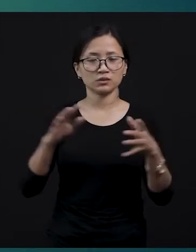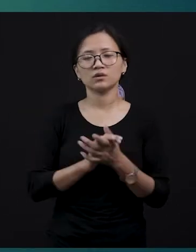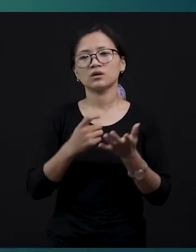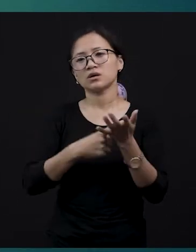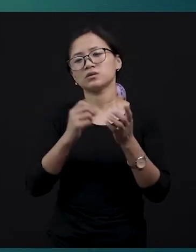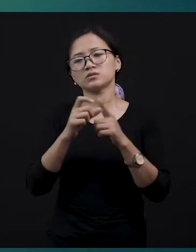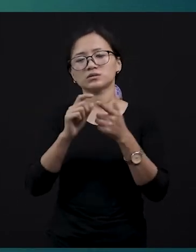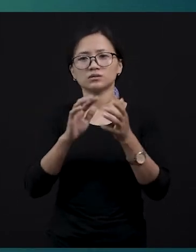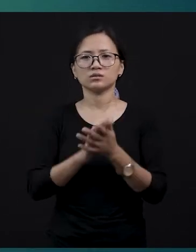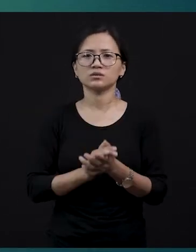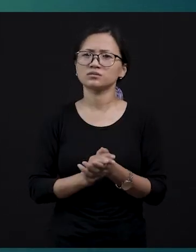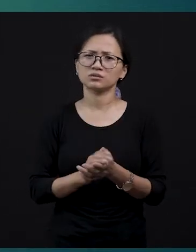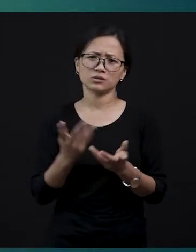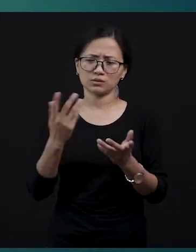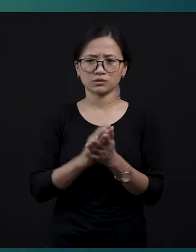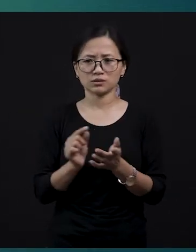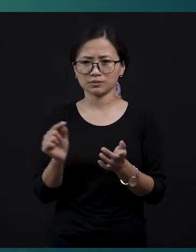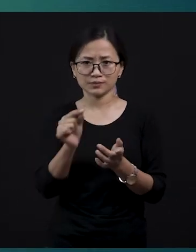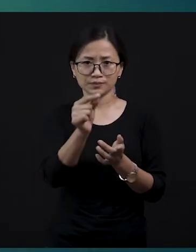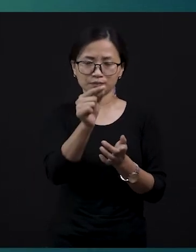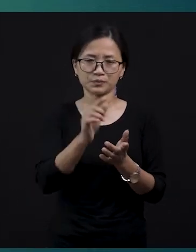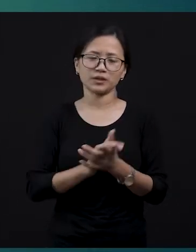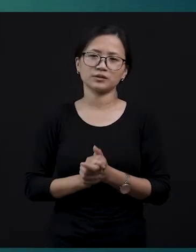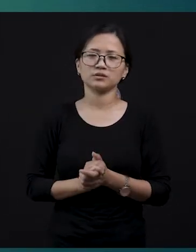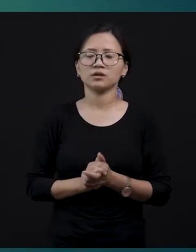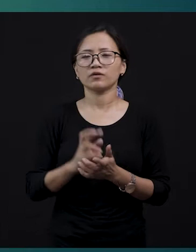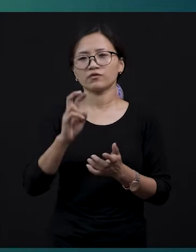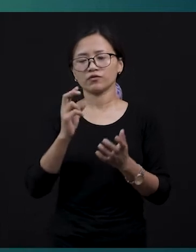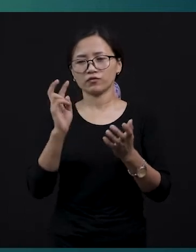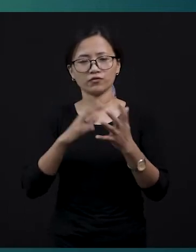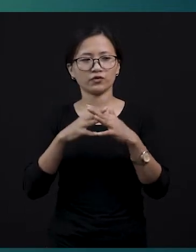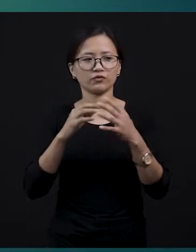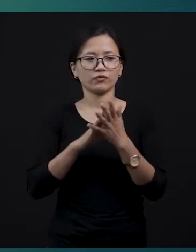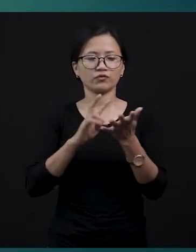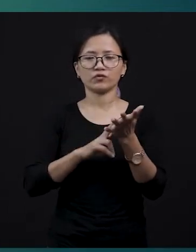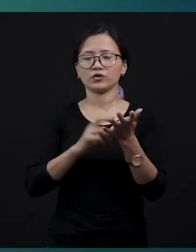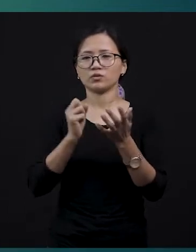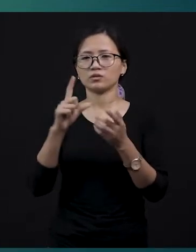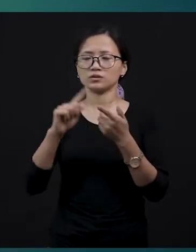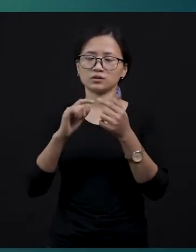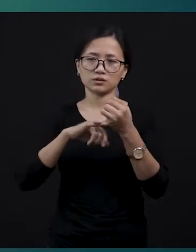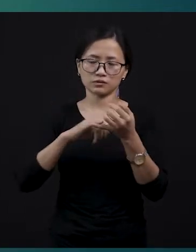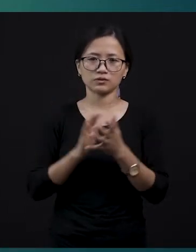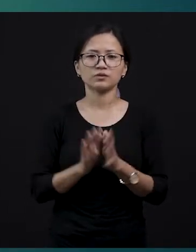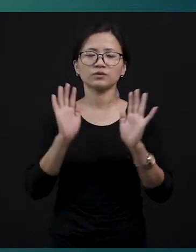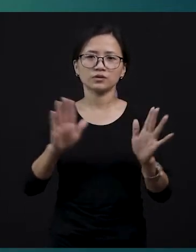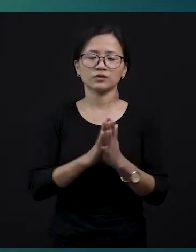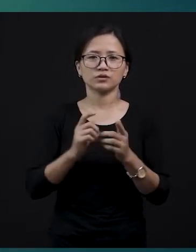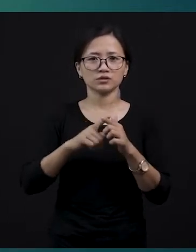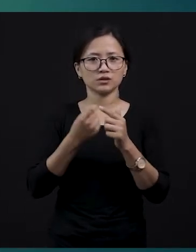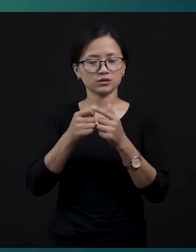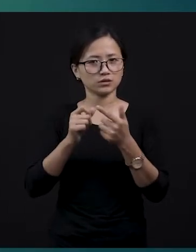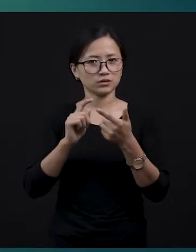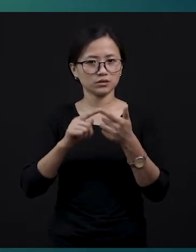rodents, okay? Some we call it the mice, some will be the voles. You have different kinds like that. We also have the gerbils as we